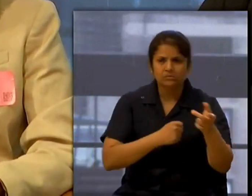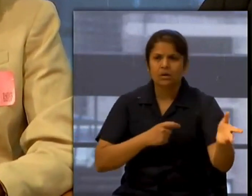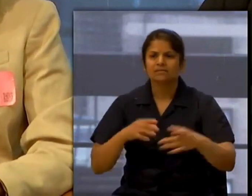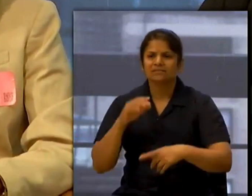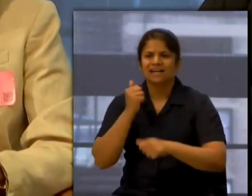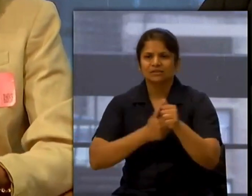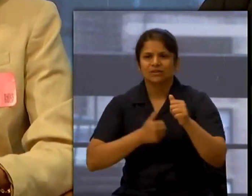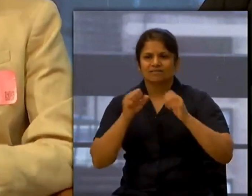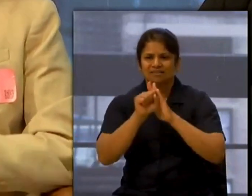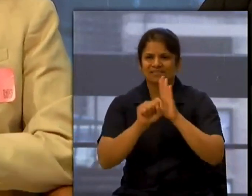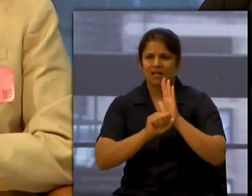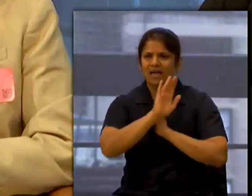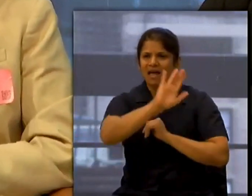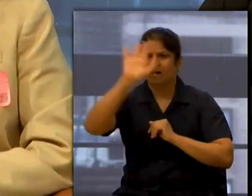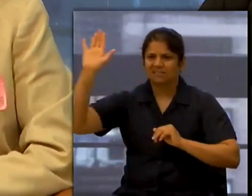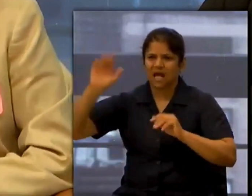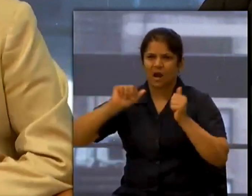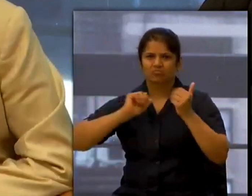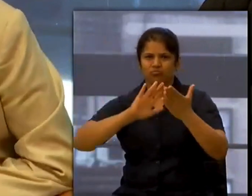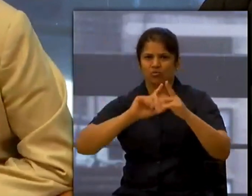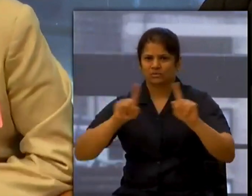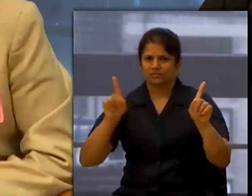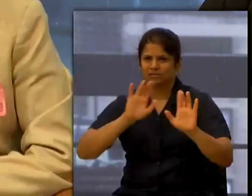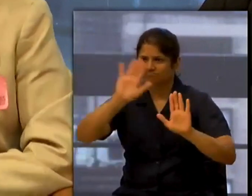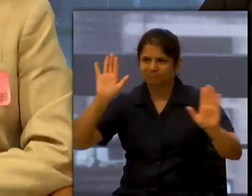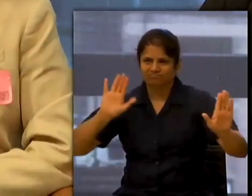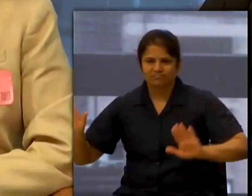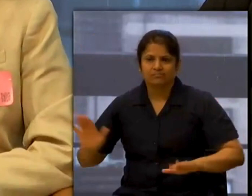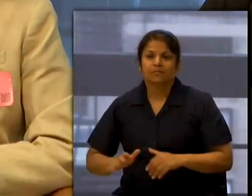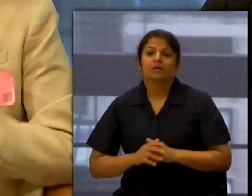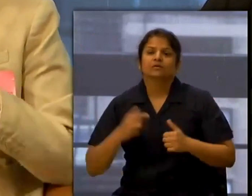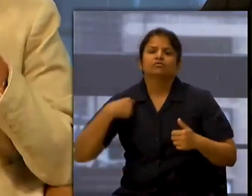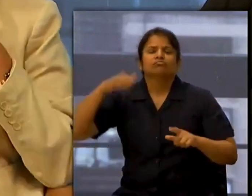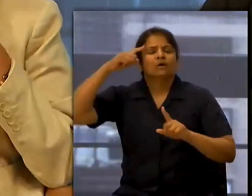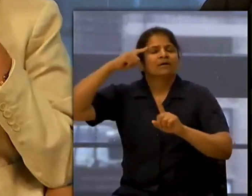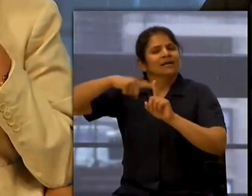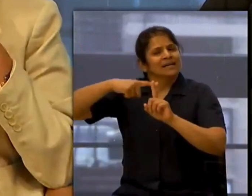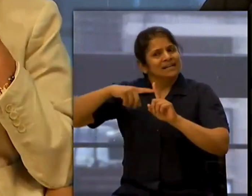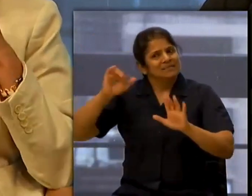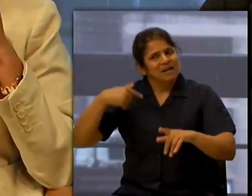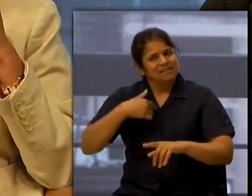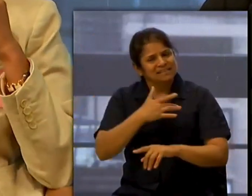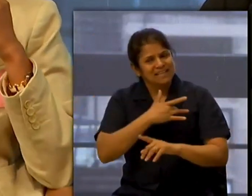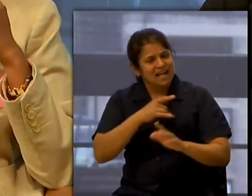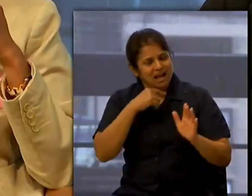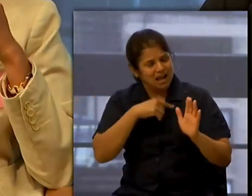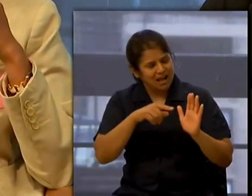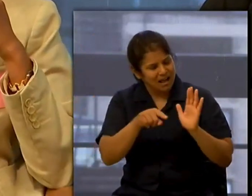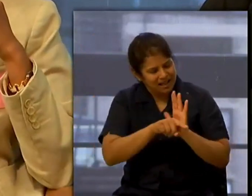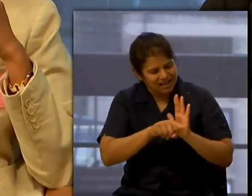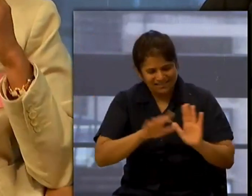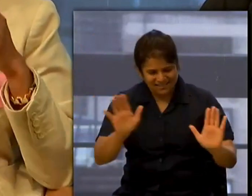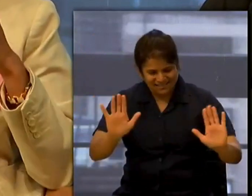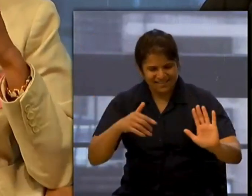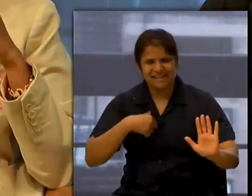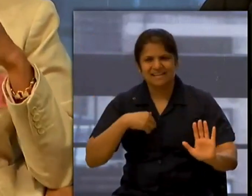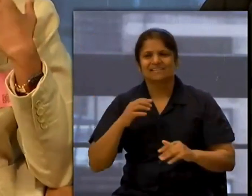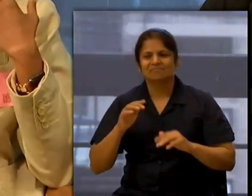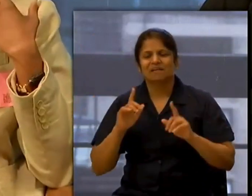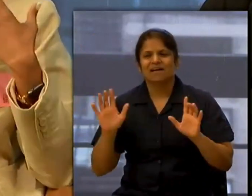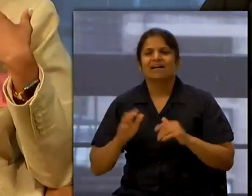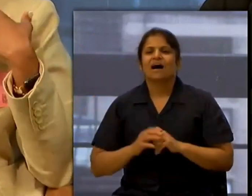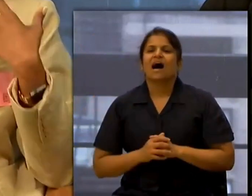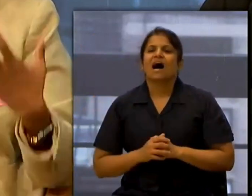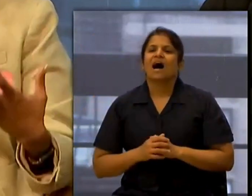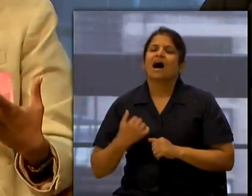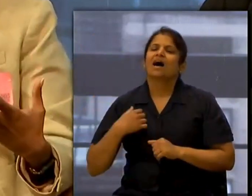Now, I'll try to be optimistic, even though I'm very much a pessimistic person, is that there has been increasingly more bipartisan